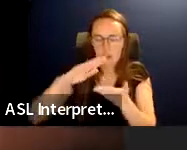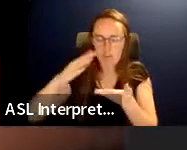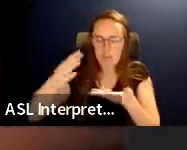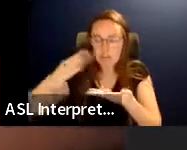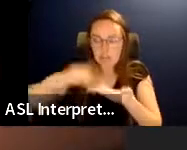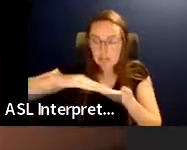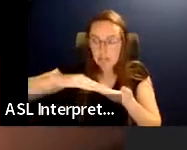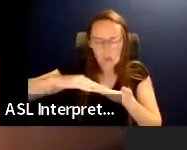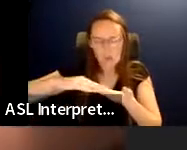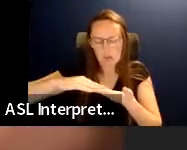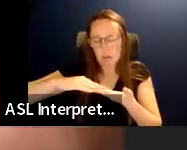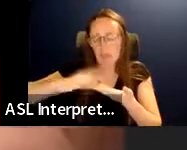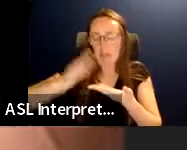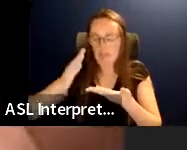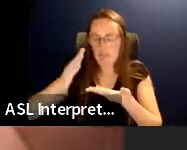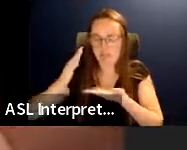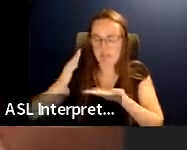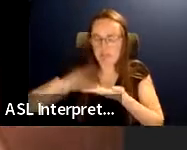There we go.